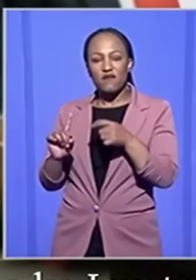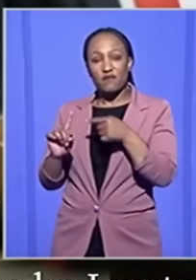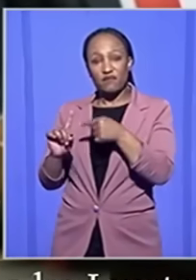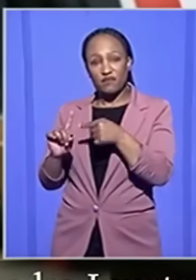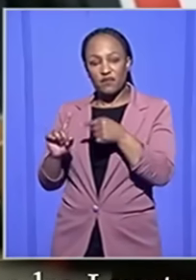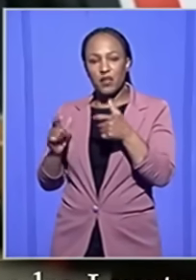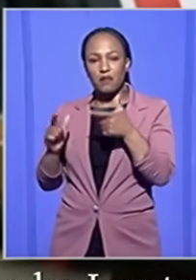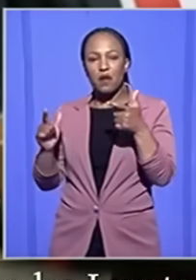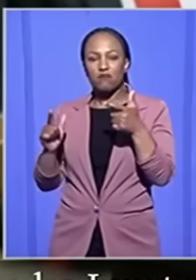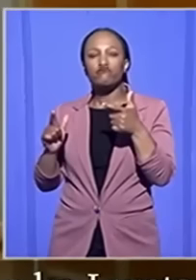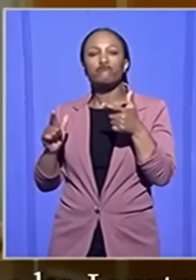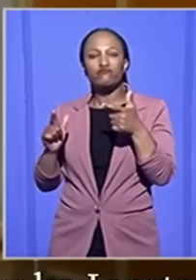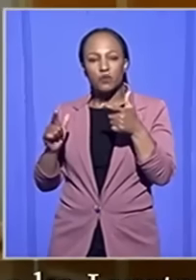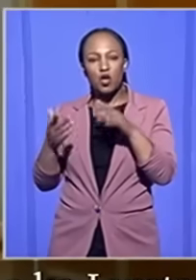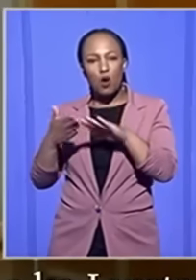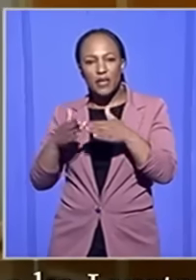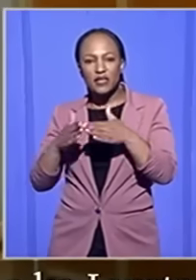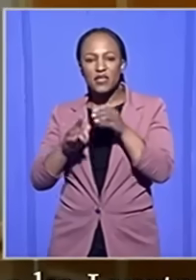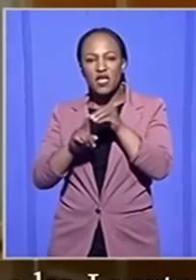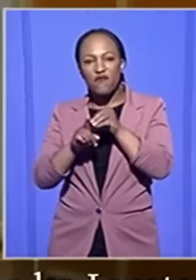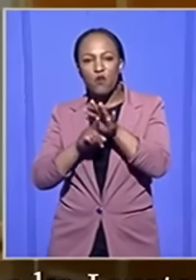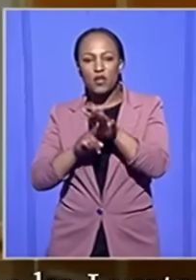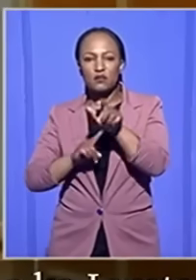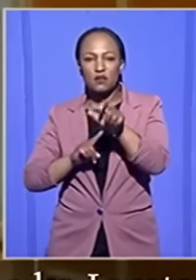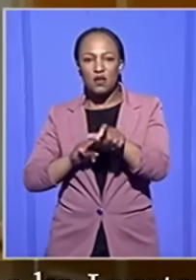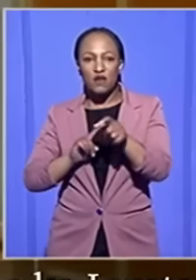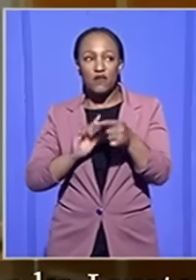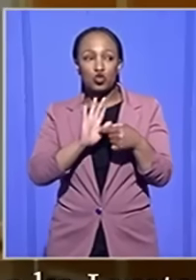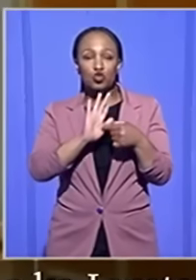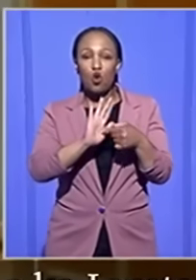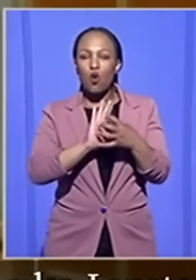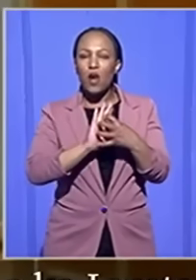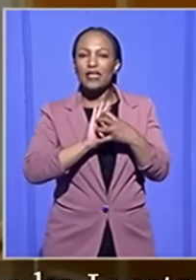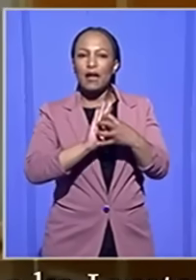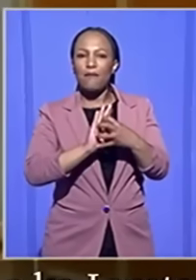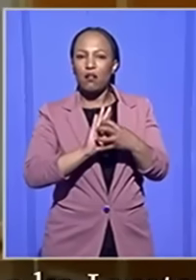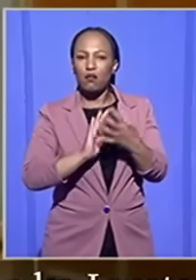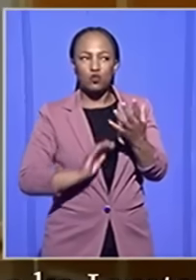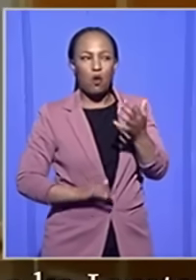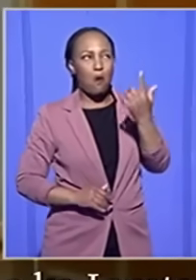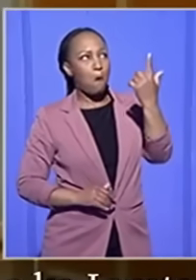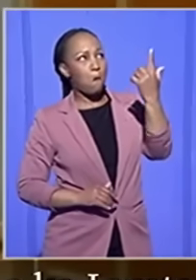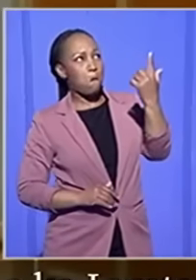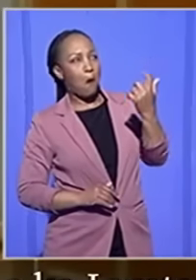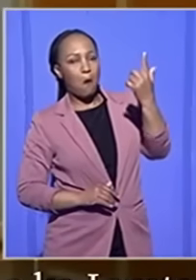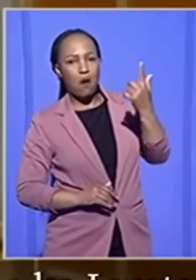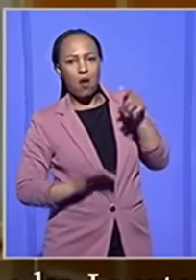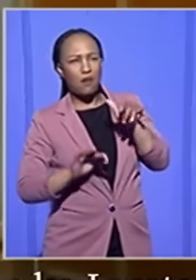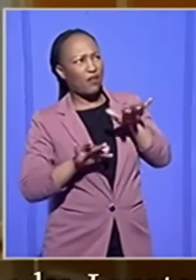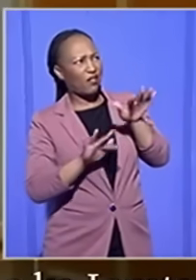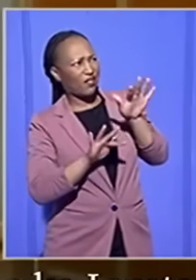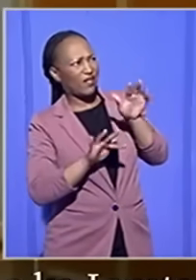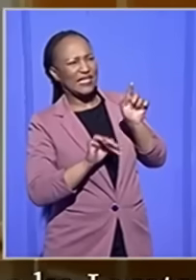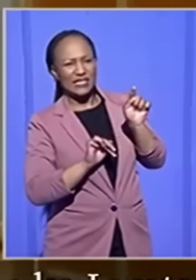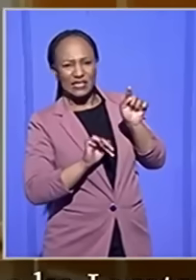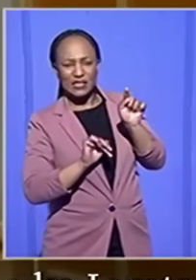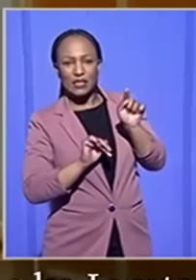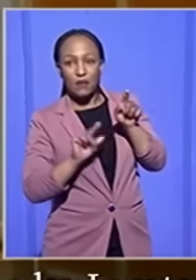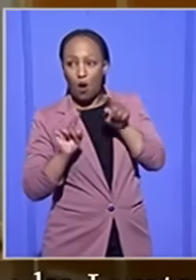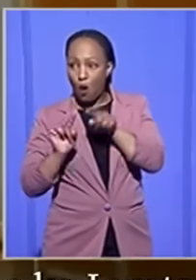He's an influential person. And when he sets an example like that, the same way as that anyone in a responsible position sets an example, it gets followed